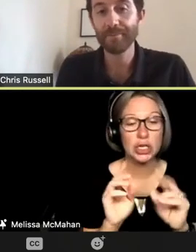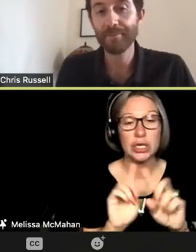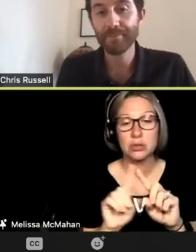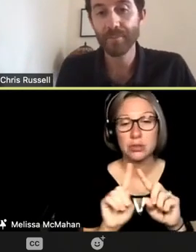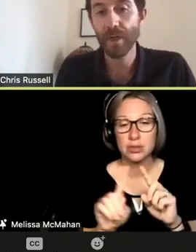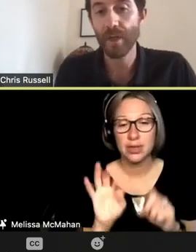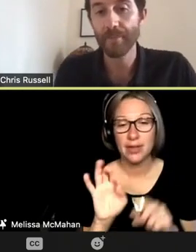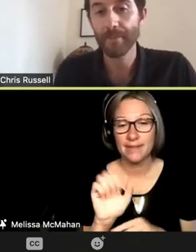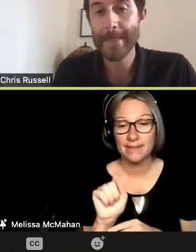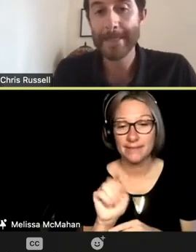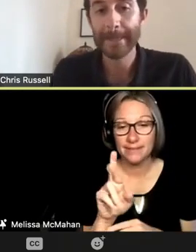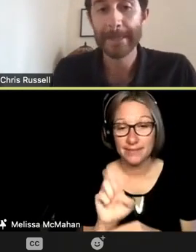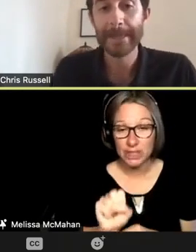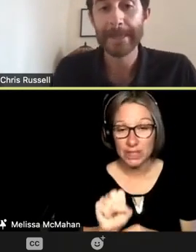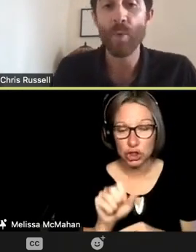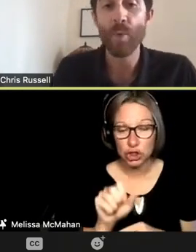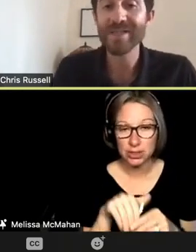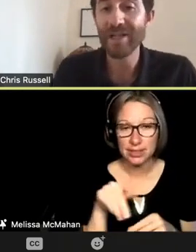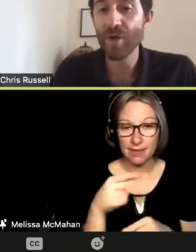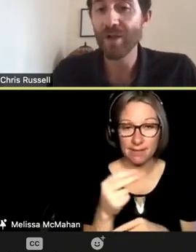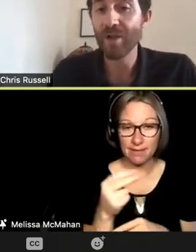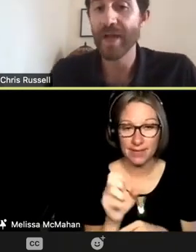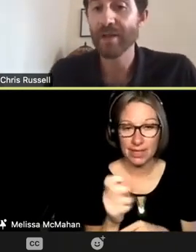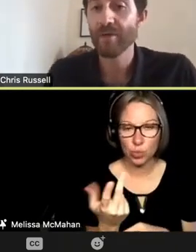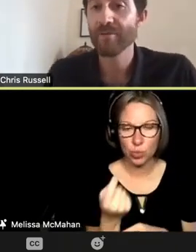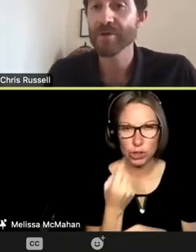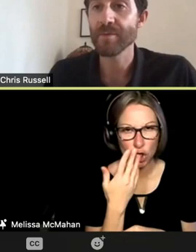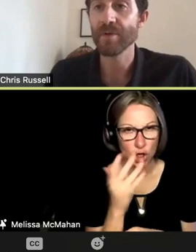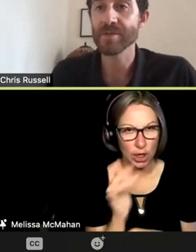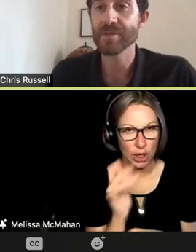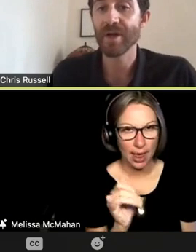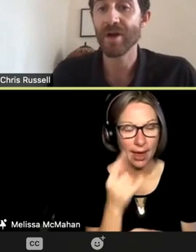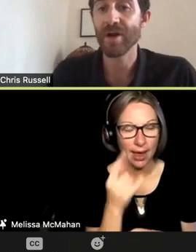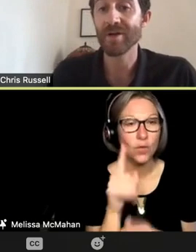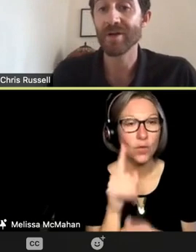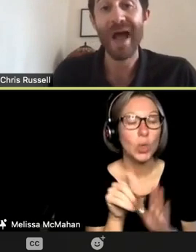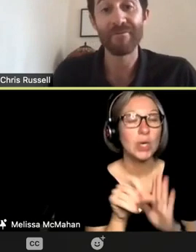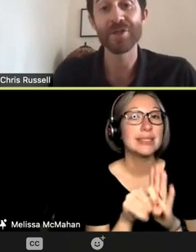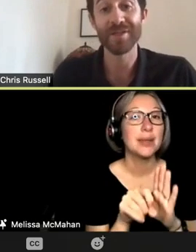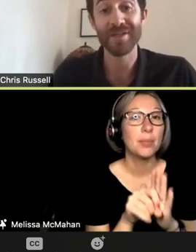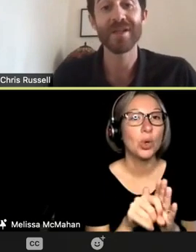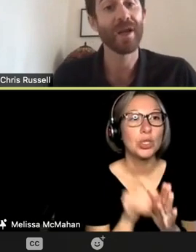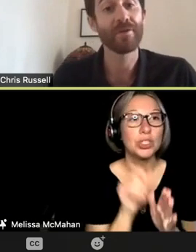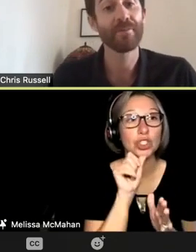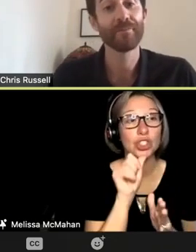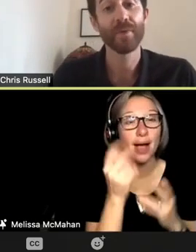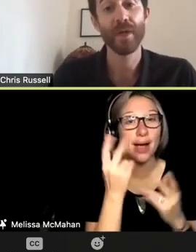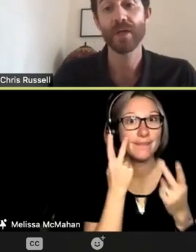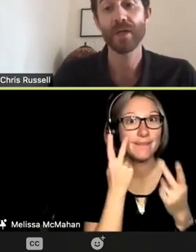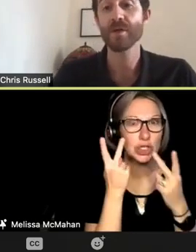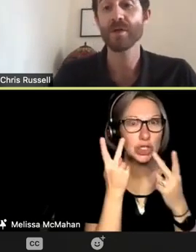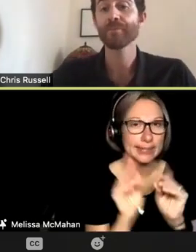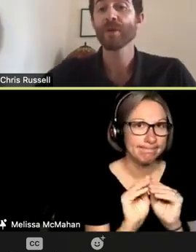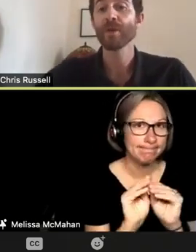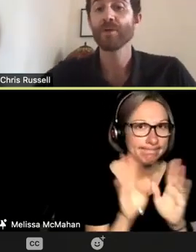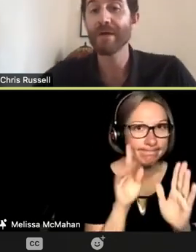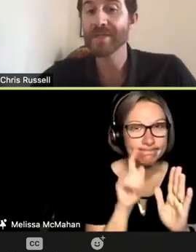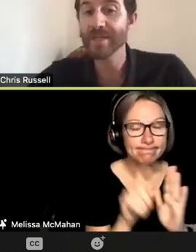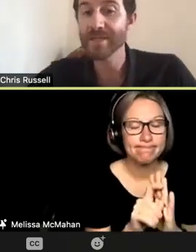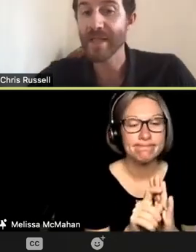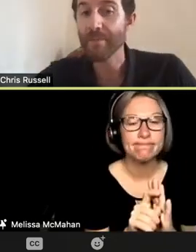3. Okay. What does that look like for symbols that are not visually distinct? Okay,